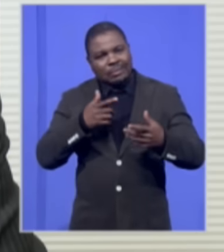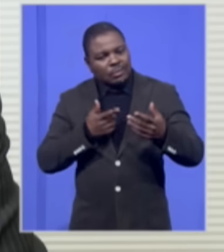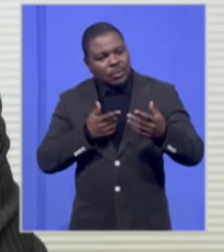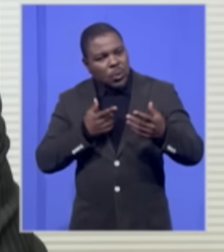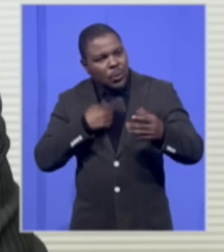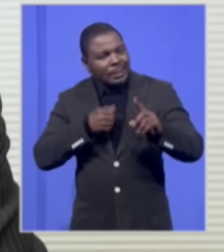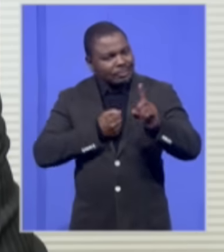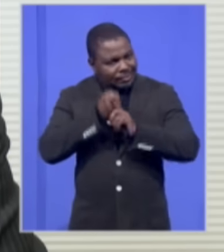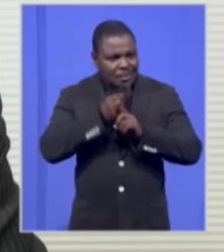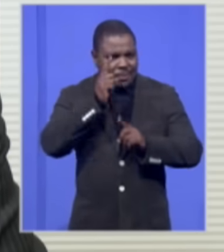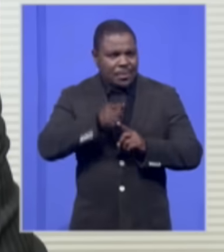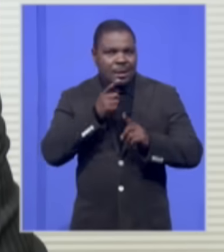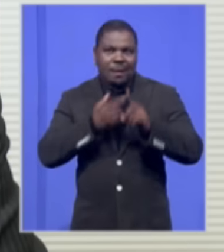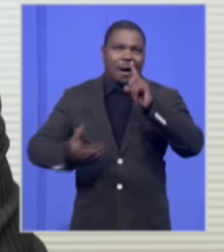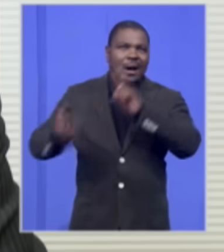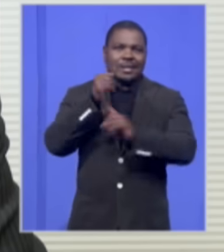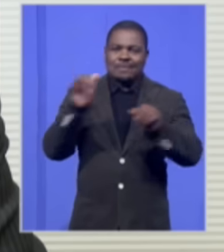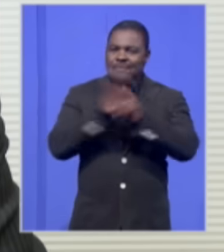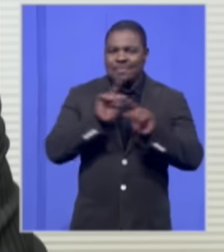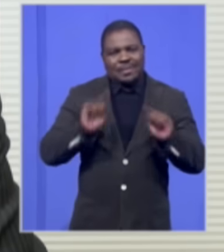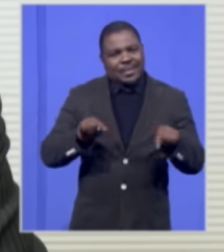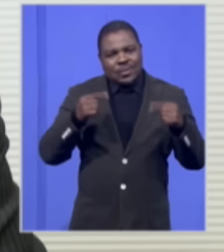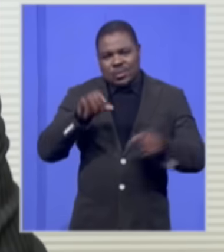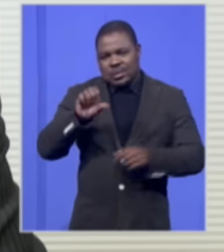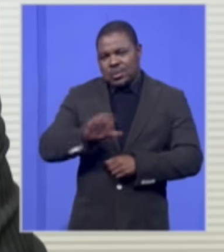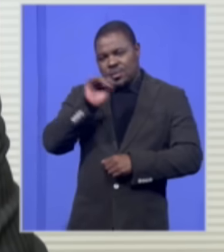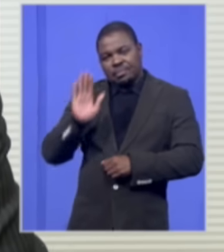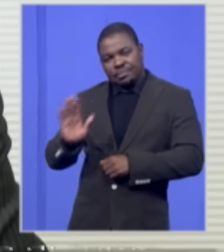potential as a nation and as a country.